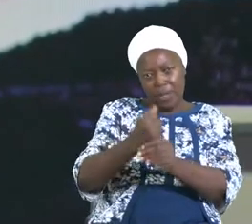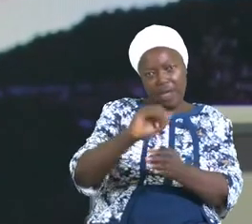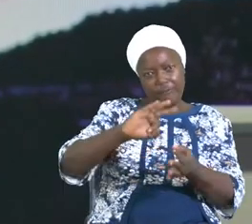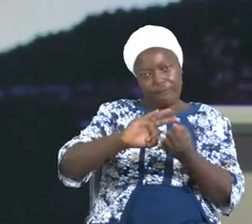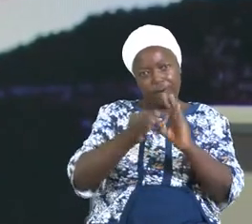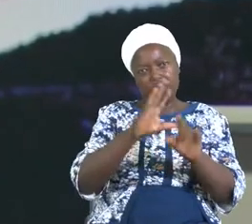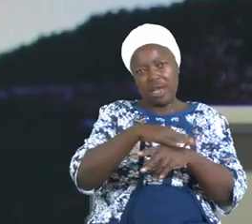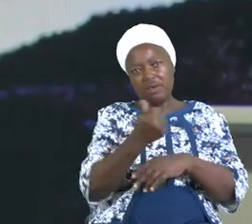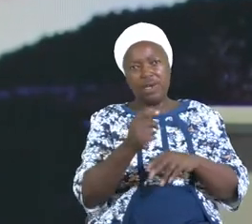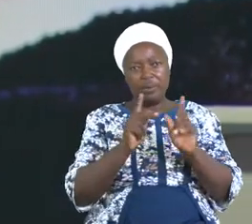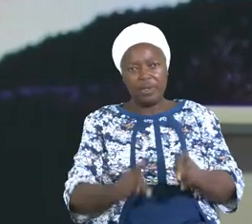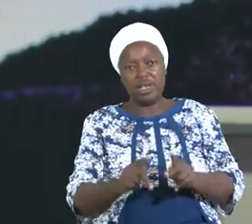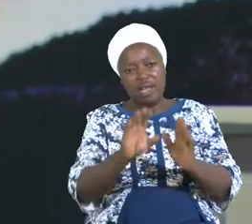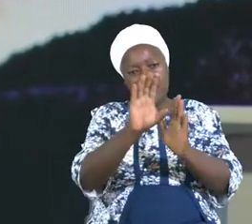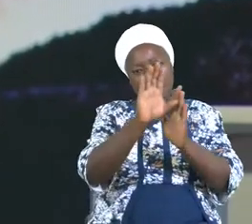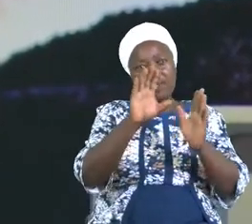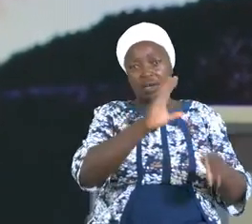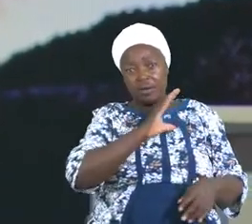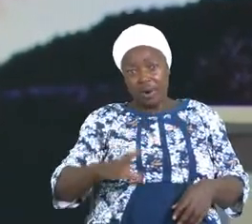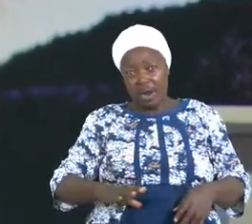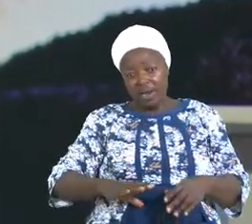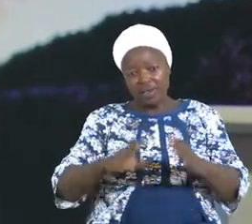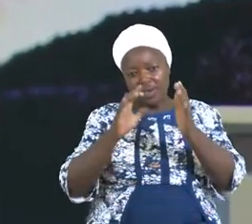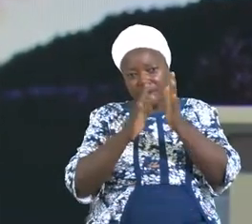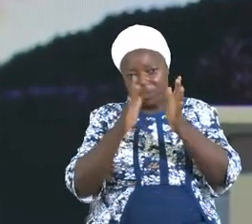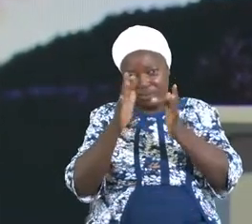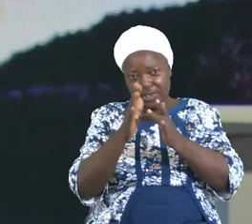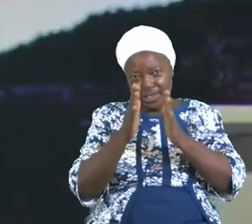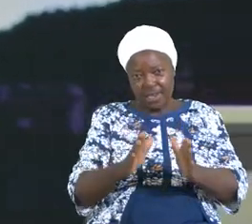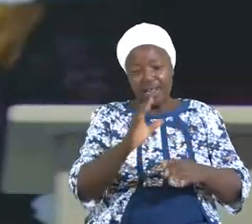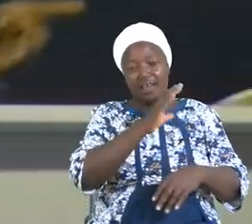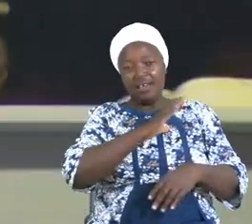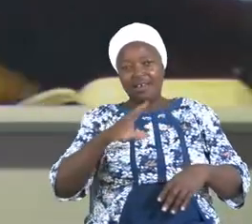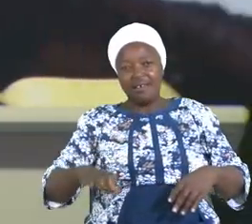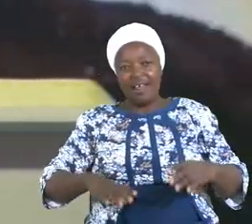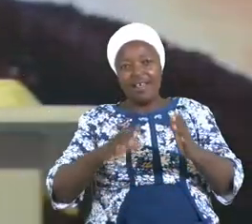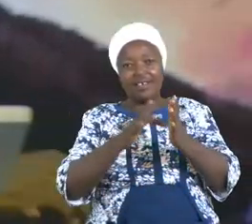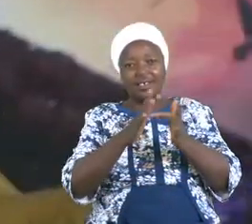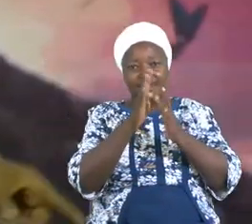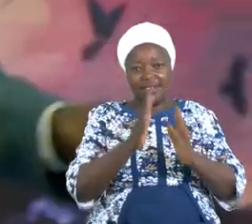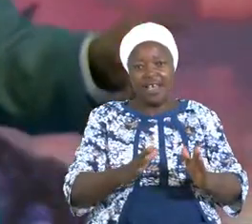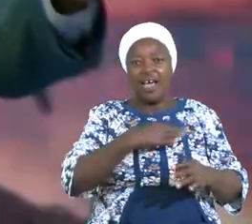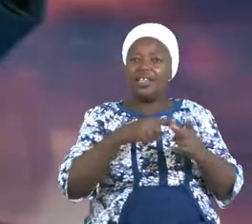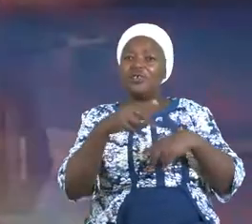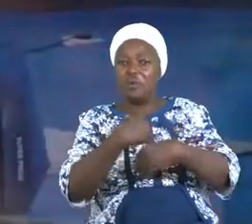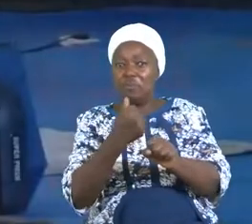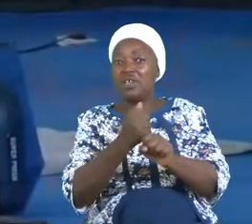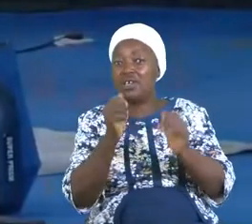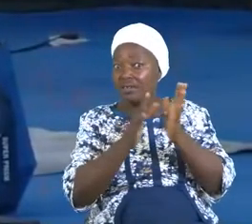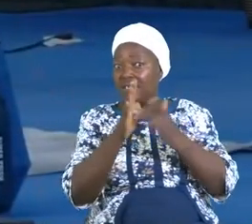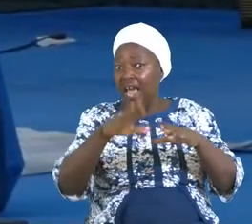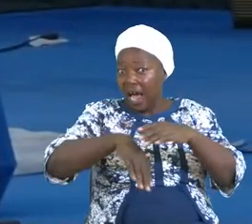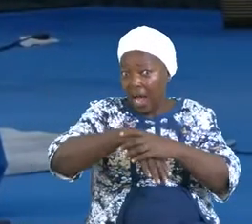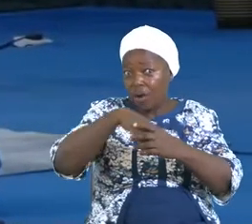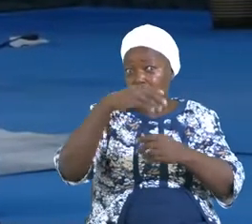Christ Christian, Christ Christian, and then he makes Christians out of